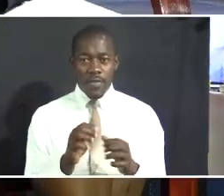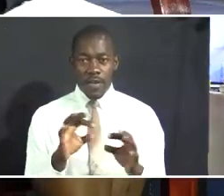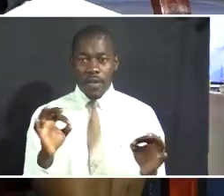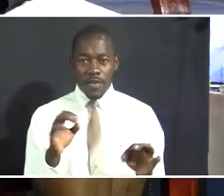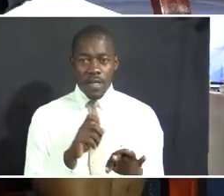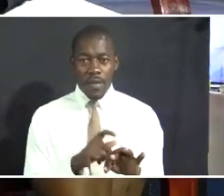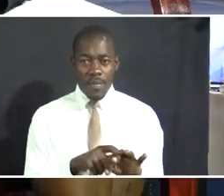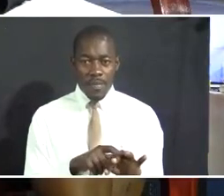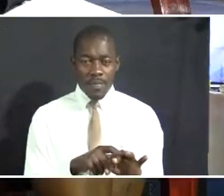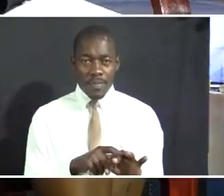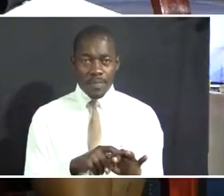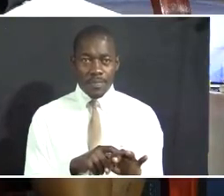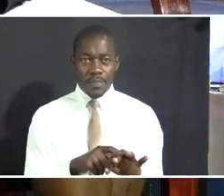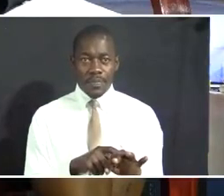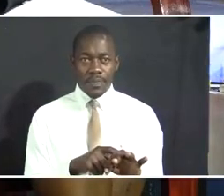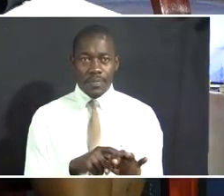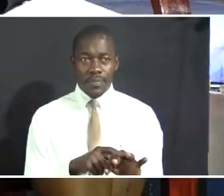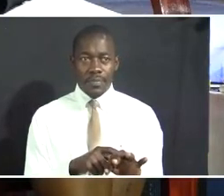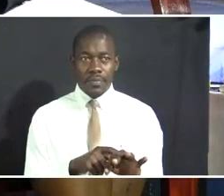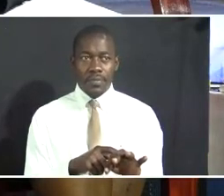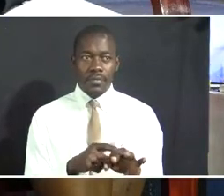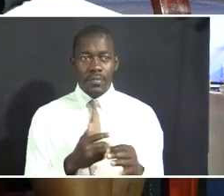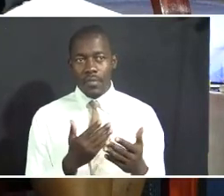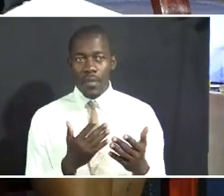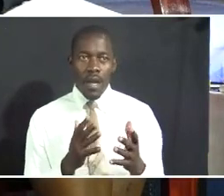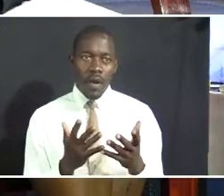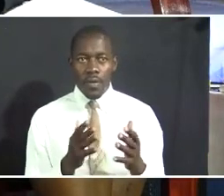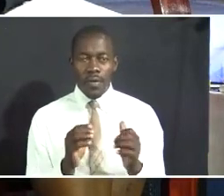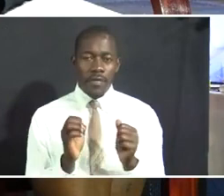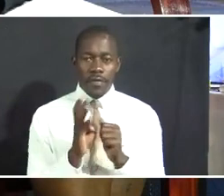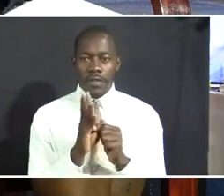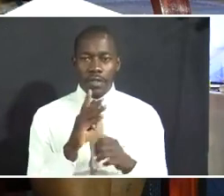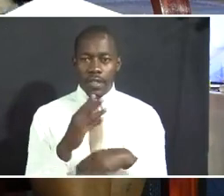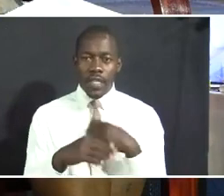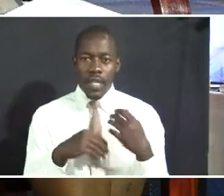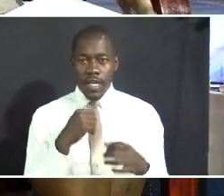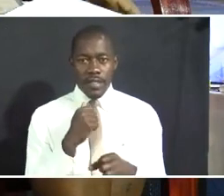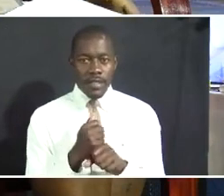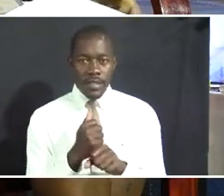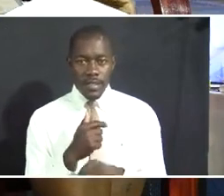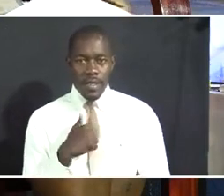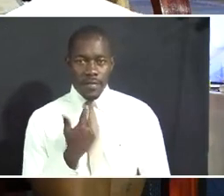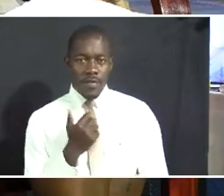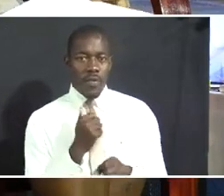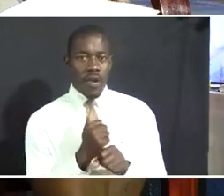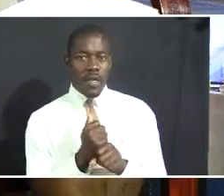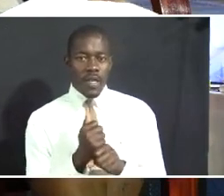teaching. For close to 14 years, I was in administration. So